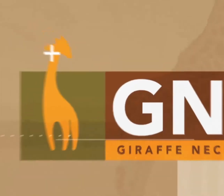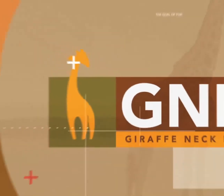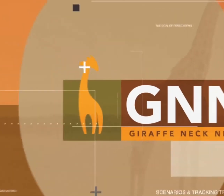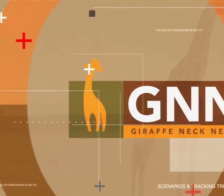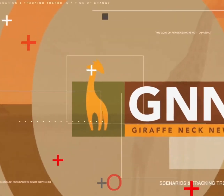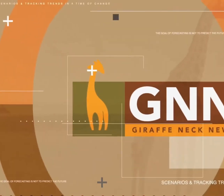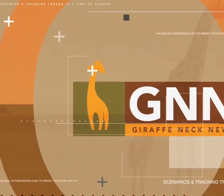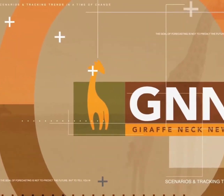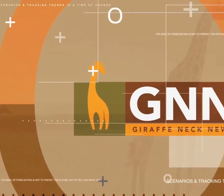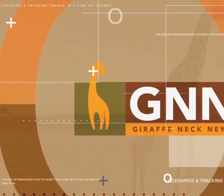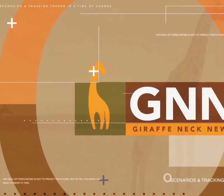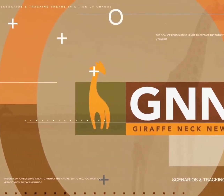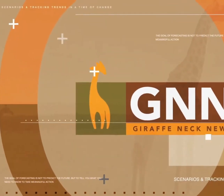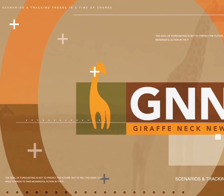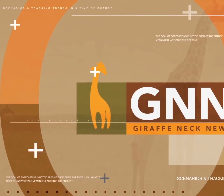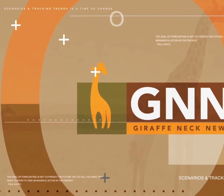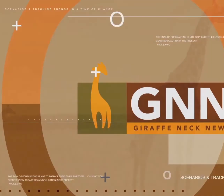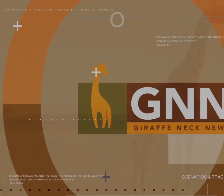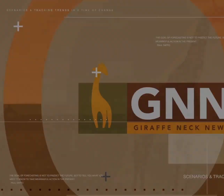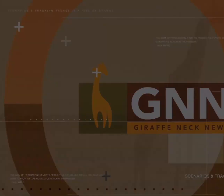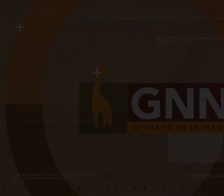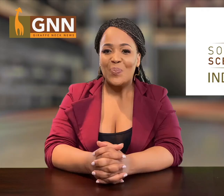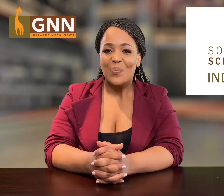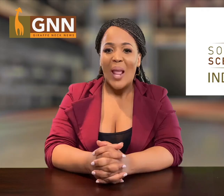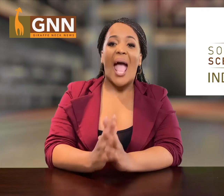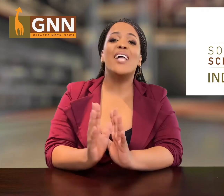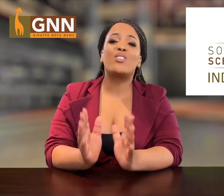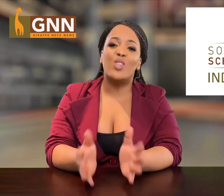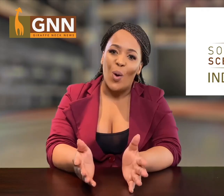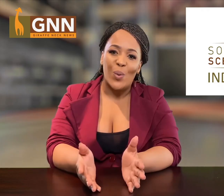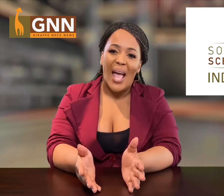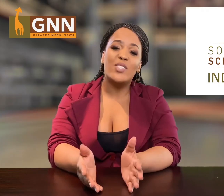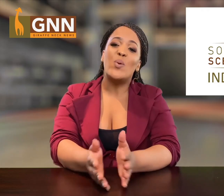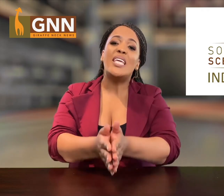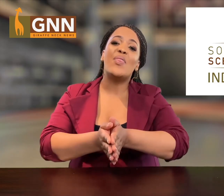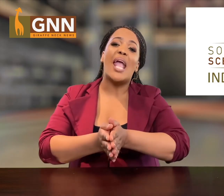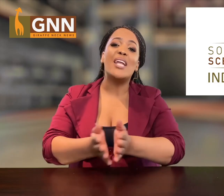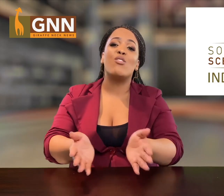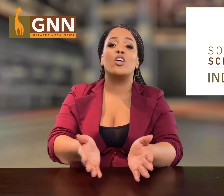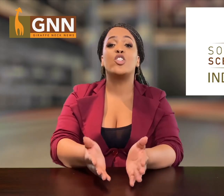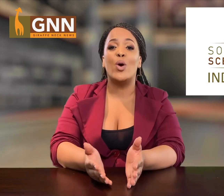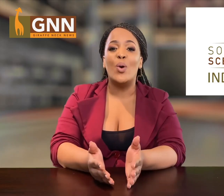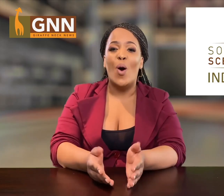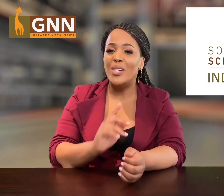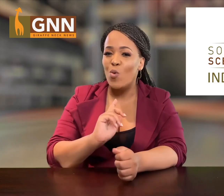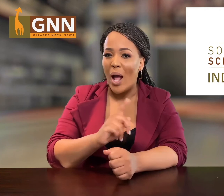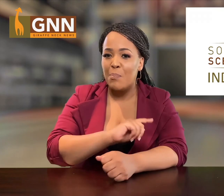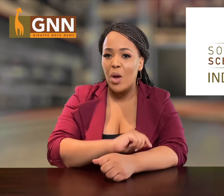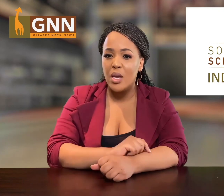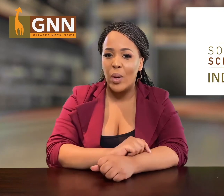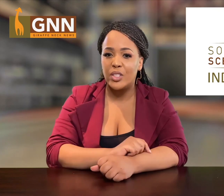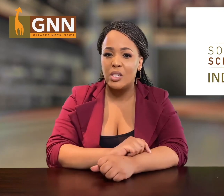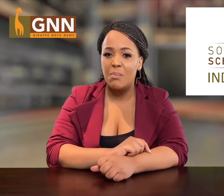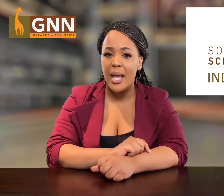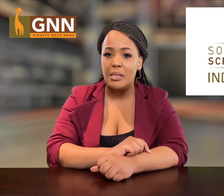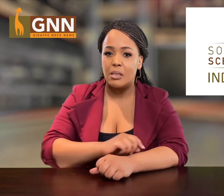And so, As we near the end of our show, only one